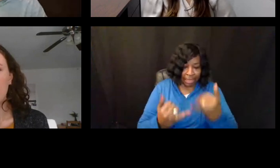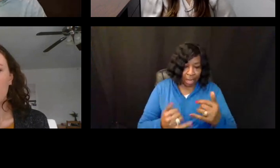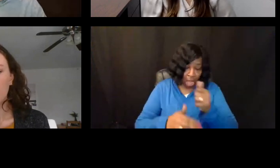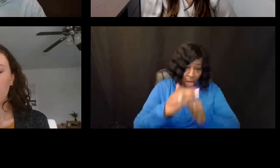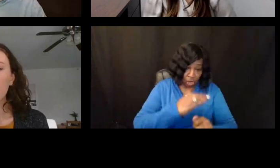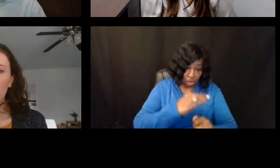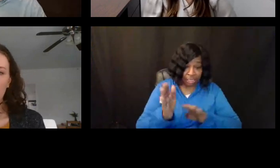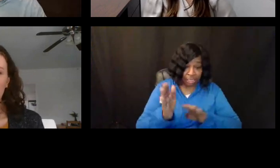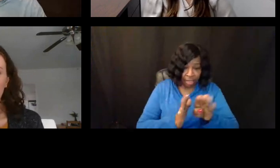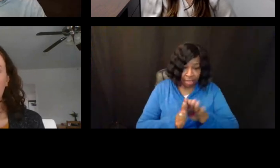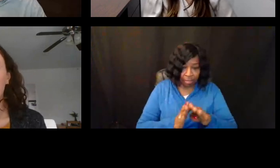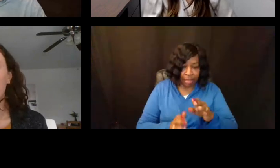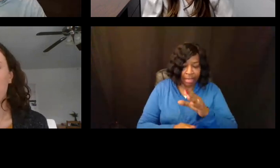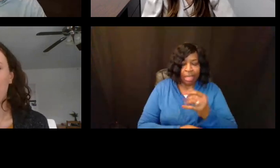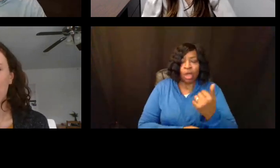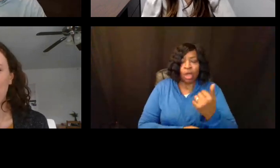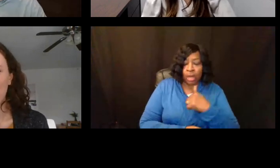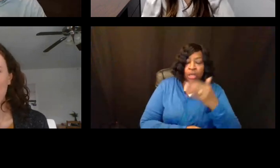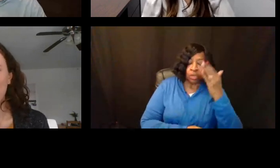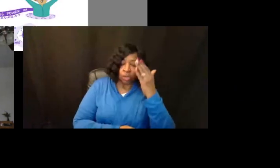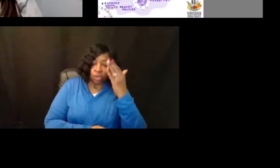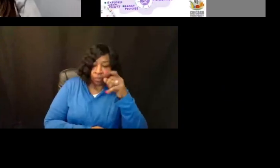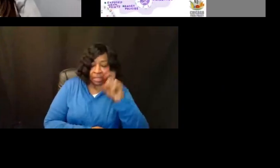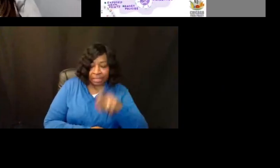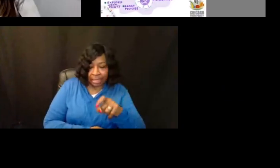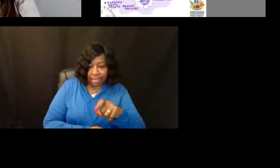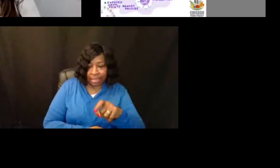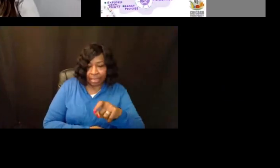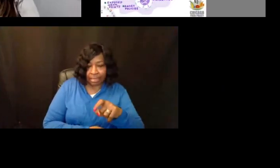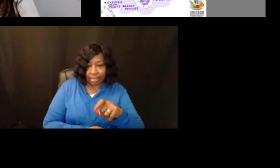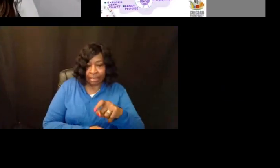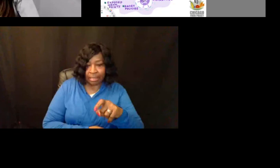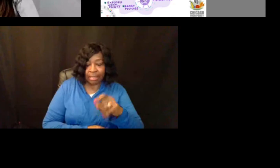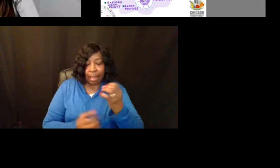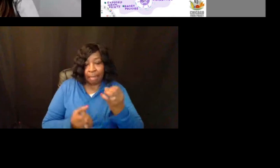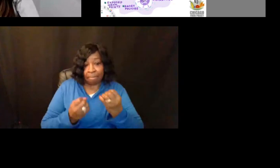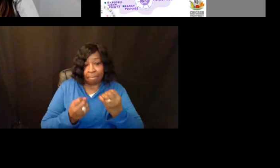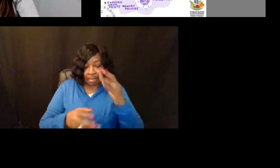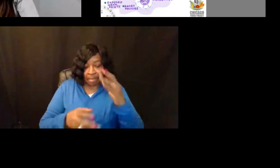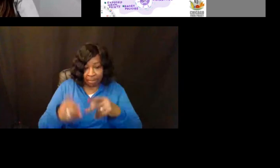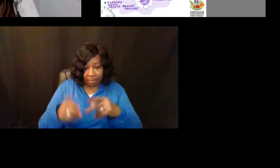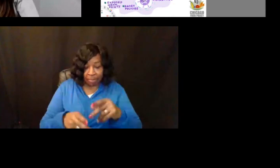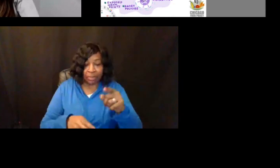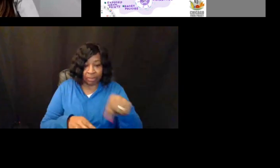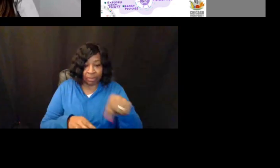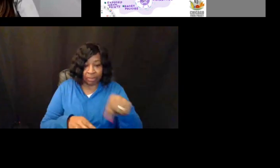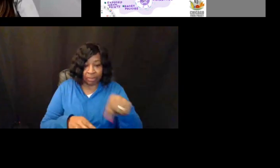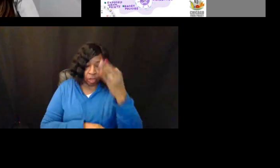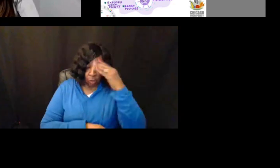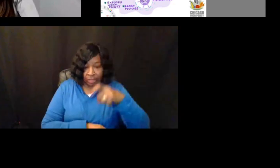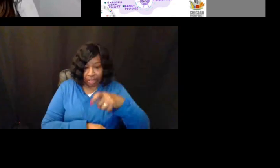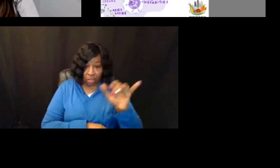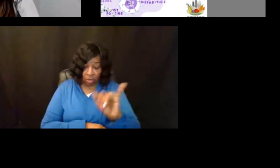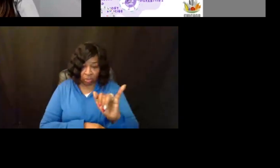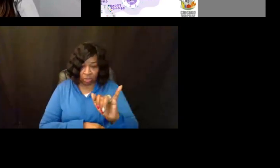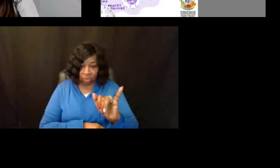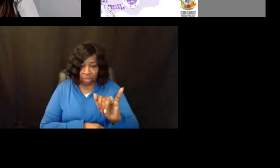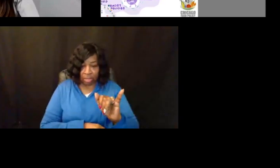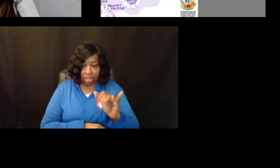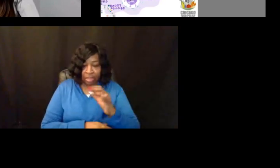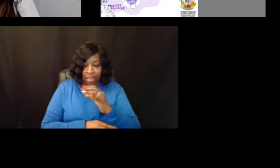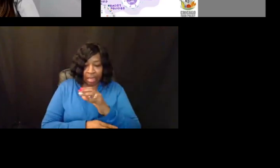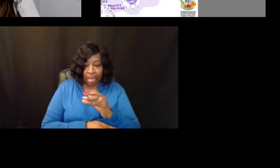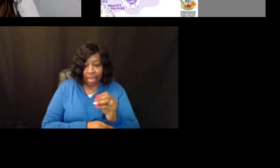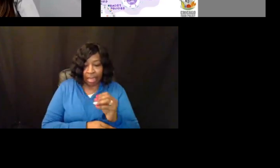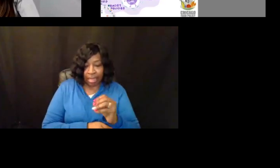recognize, we know the need. I think many of the folks in attendance at this session know the need. And government can't do it